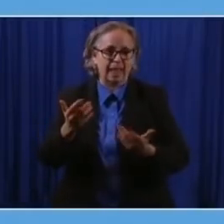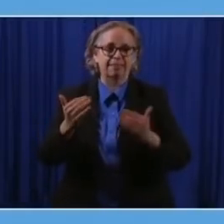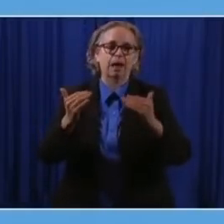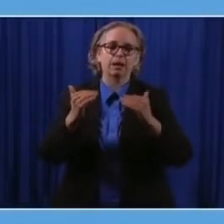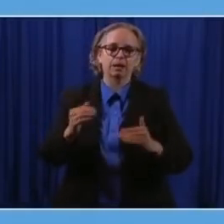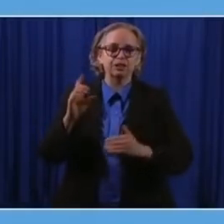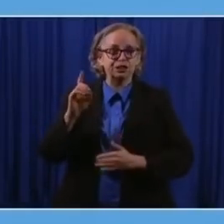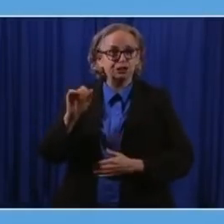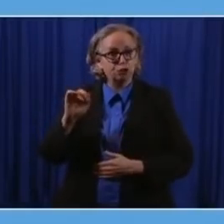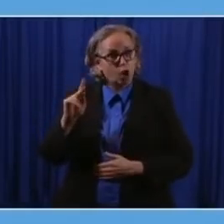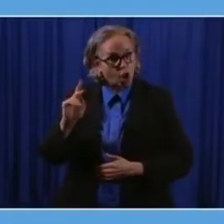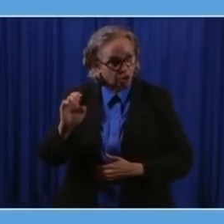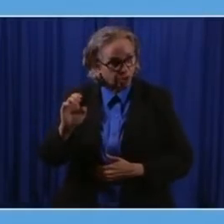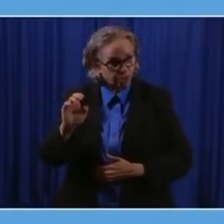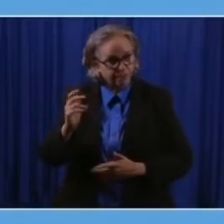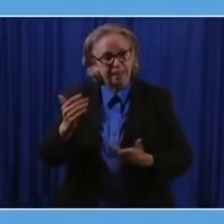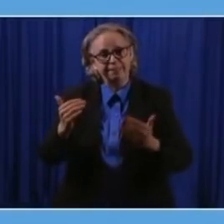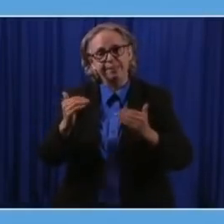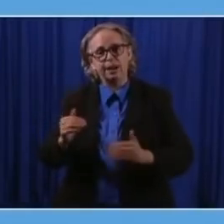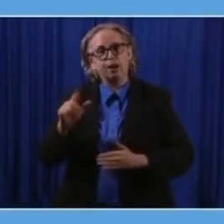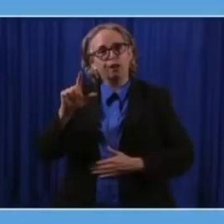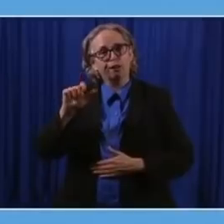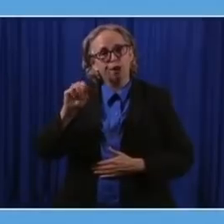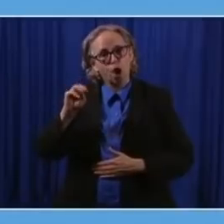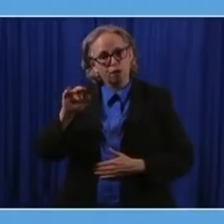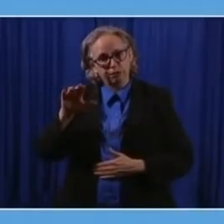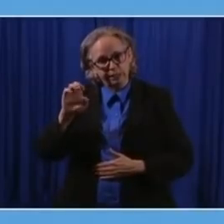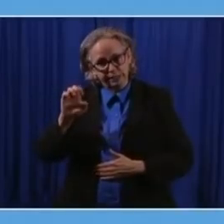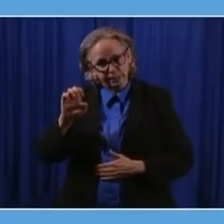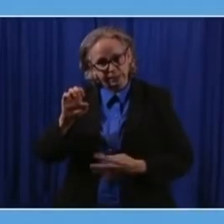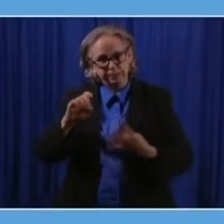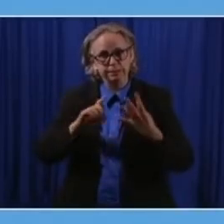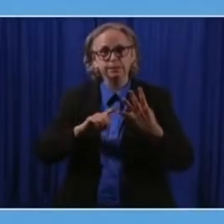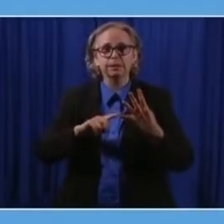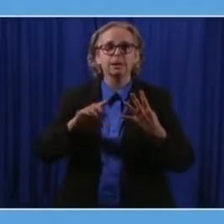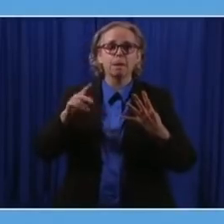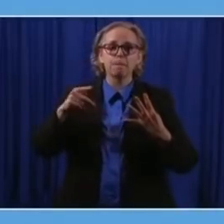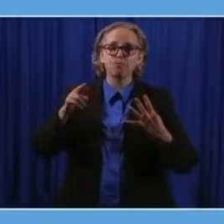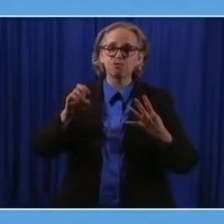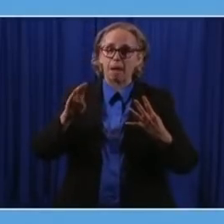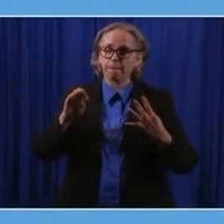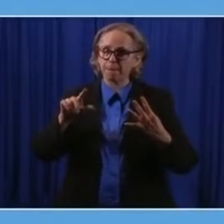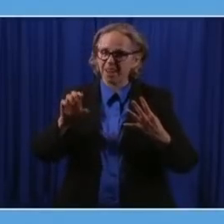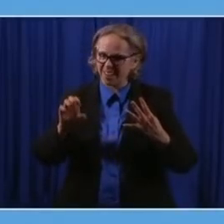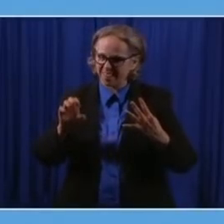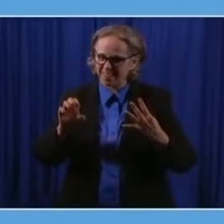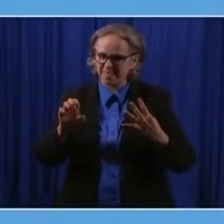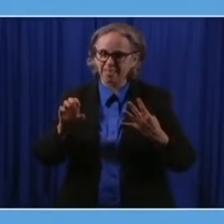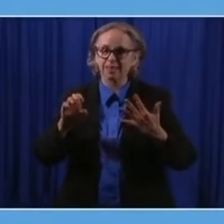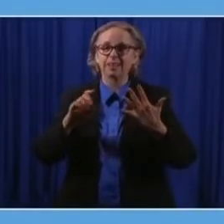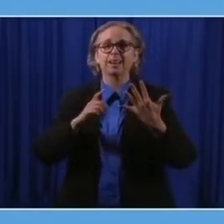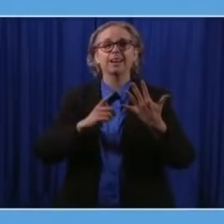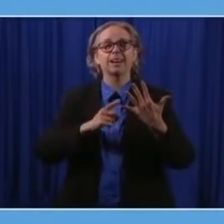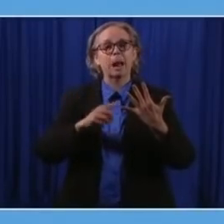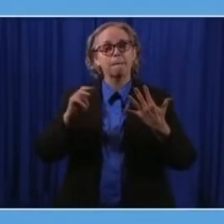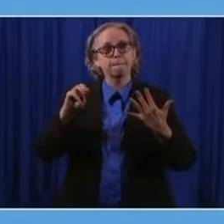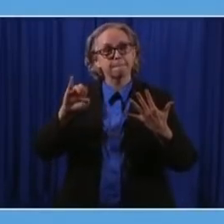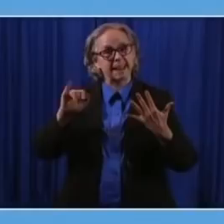County, Preble County. Preble is up there now. Meigs County, Sandusky, Shelby, Auglaize,